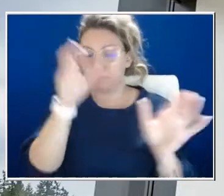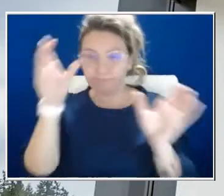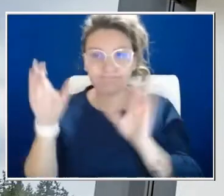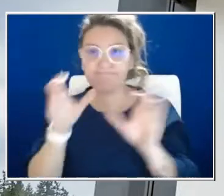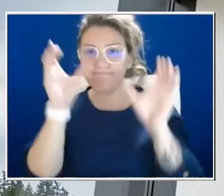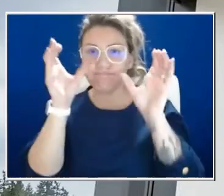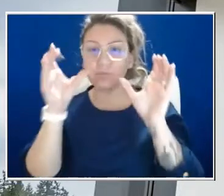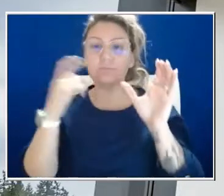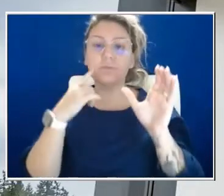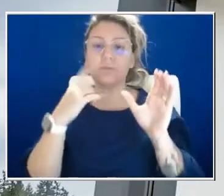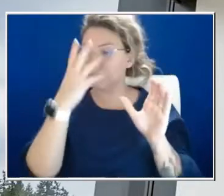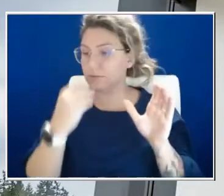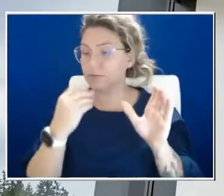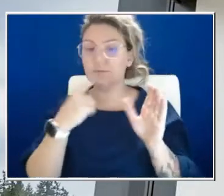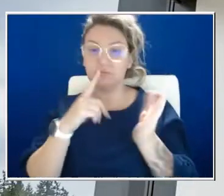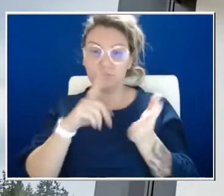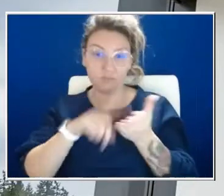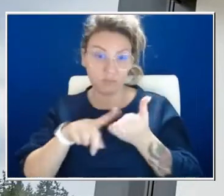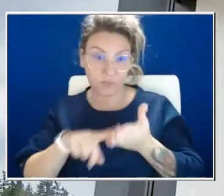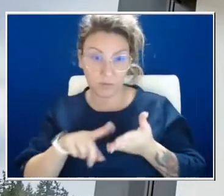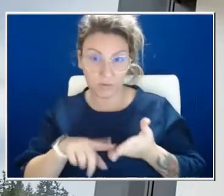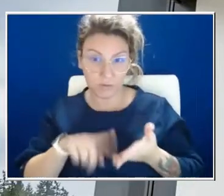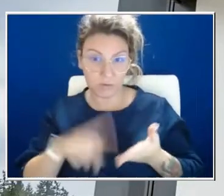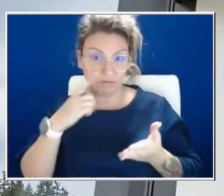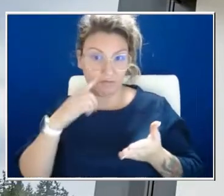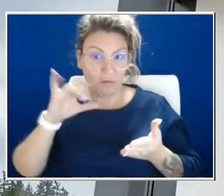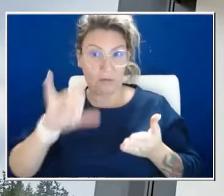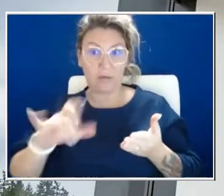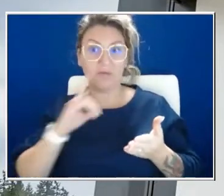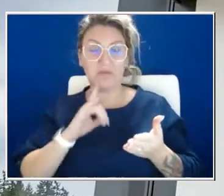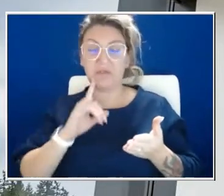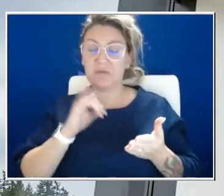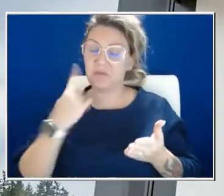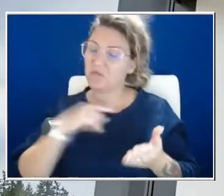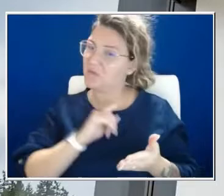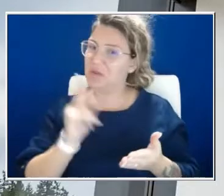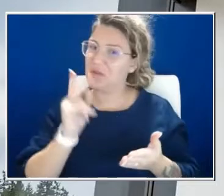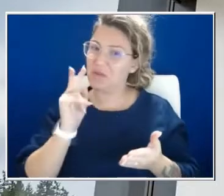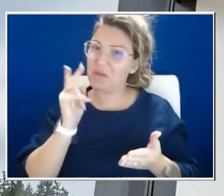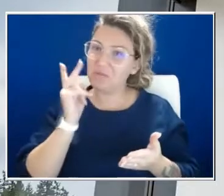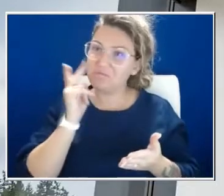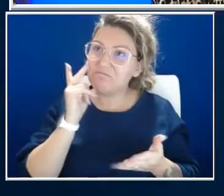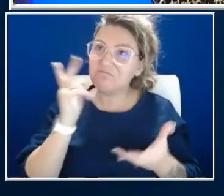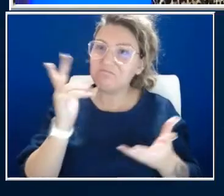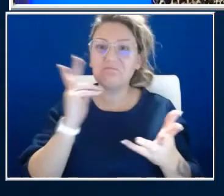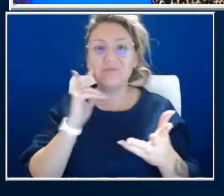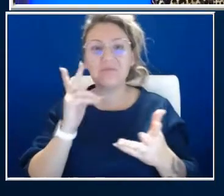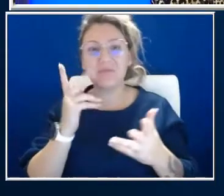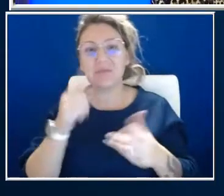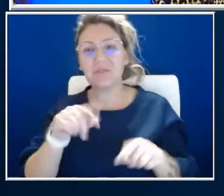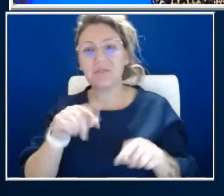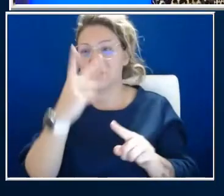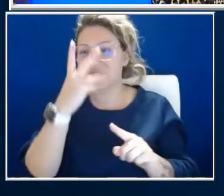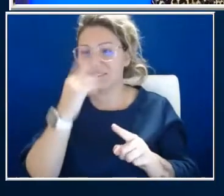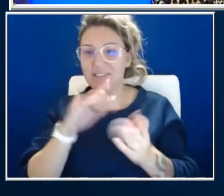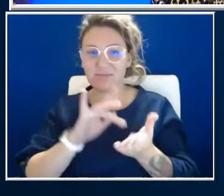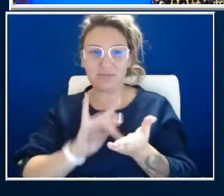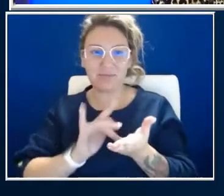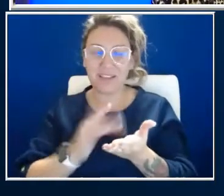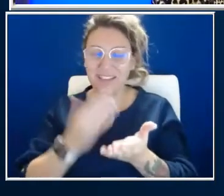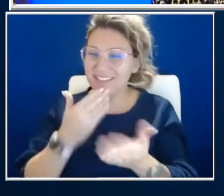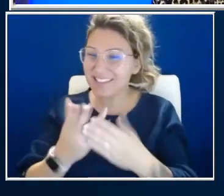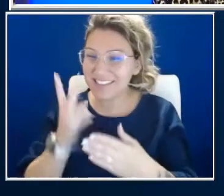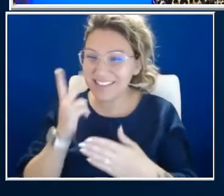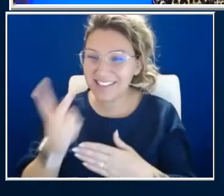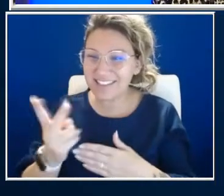I think research on the front of orexin is really what we are looking forward to in the field of sleep medicine. Dr. Luthra, always good to see you.